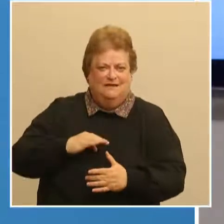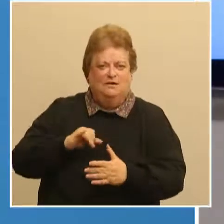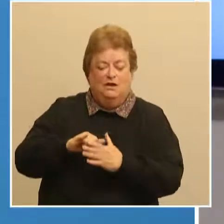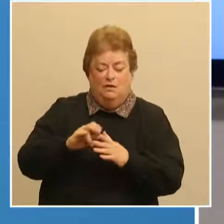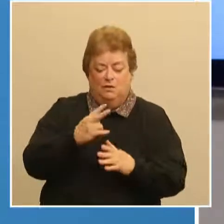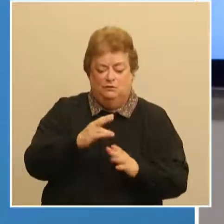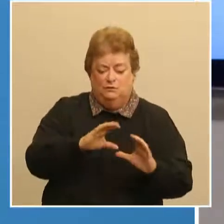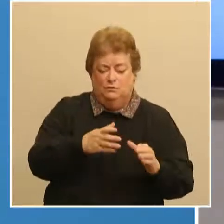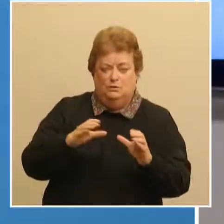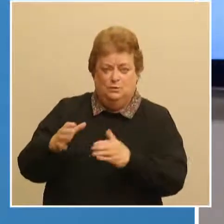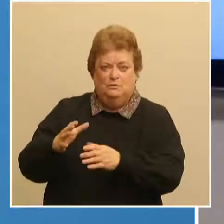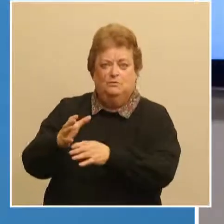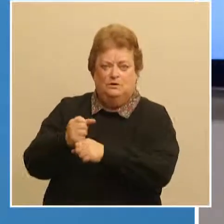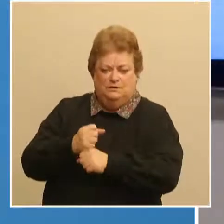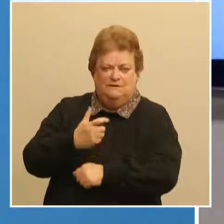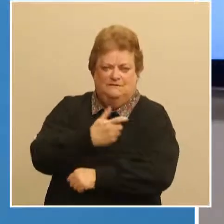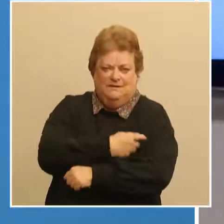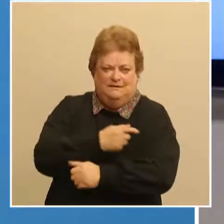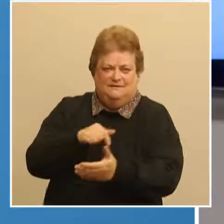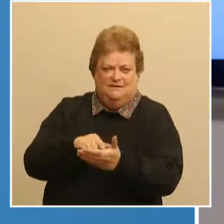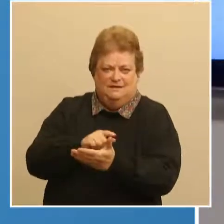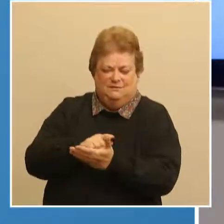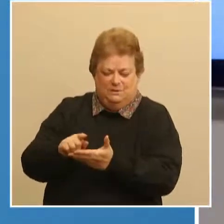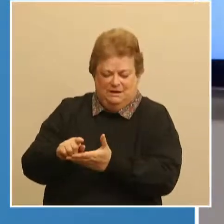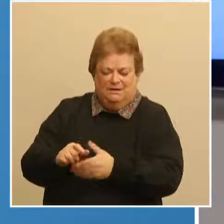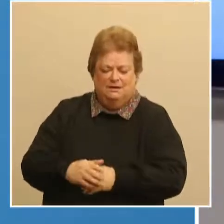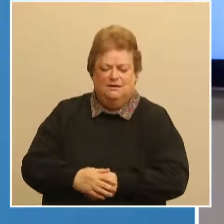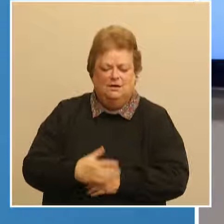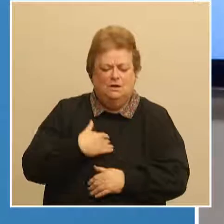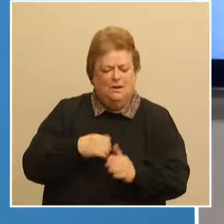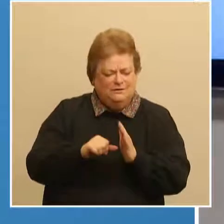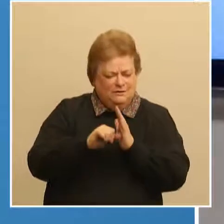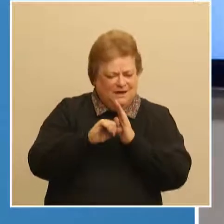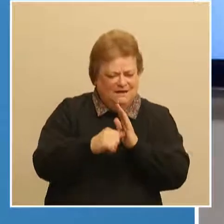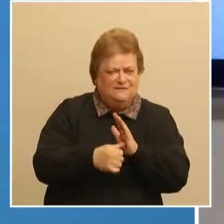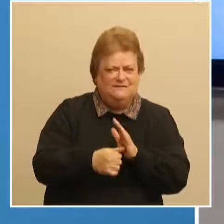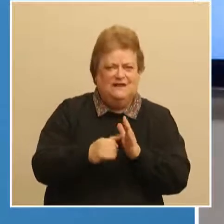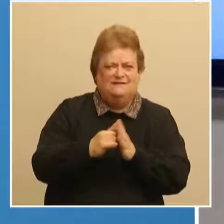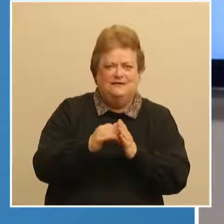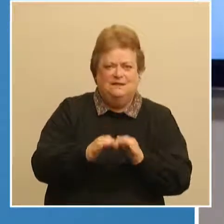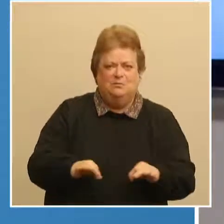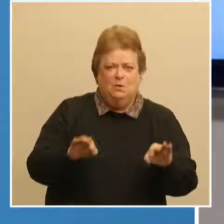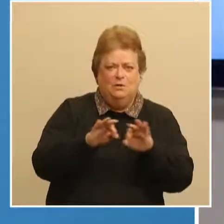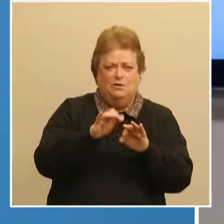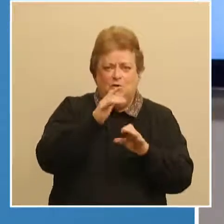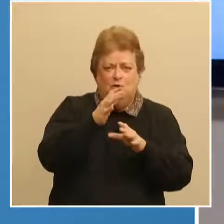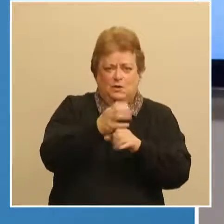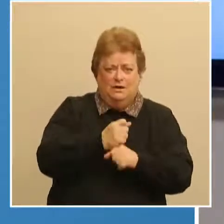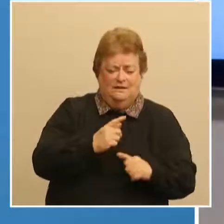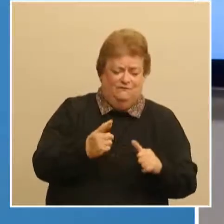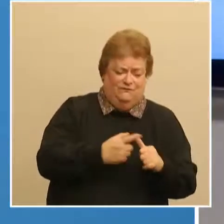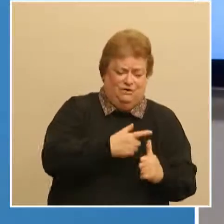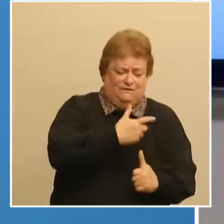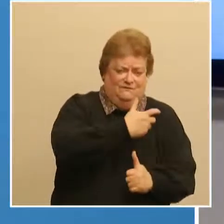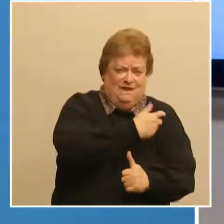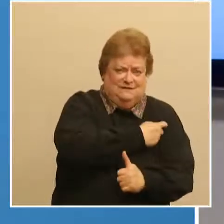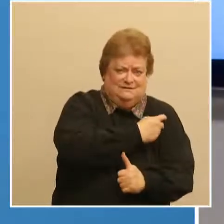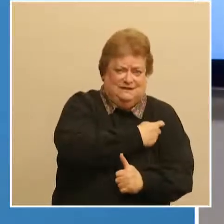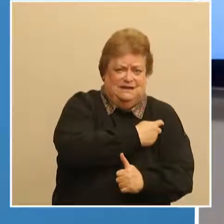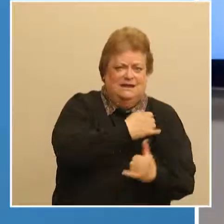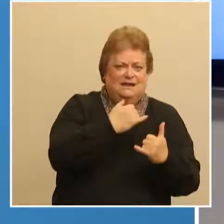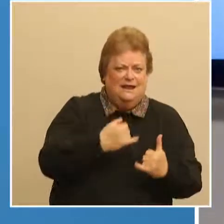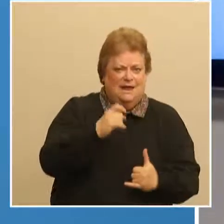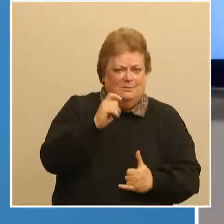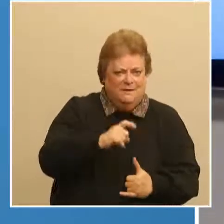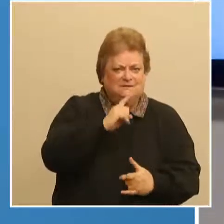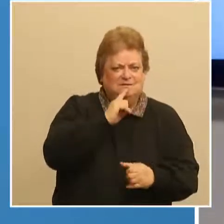receive vaccine this week. We want to emphasize today how important it is for those who have received their first dose of vaccine to